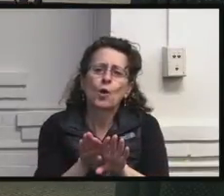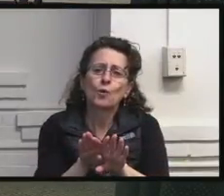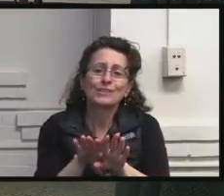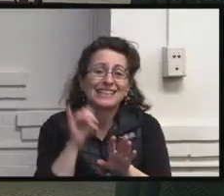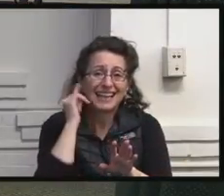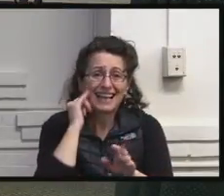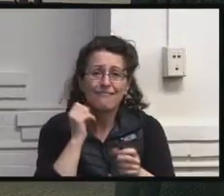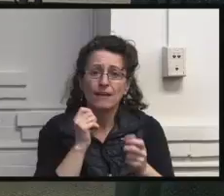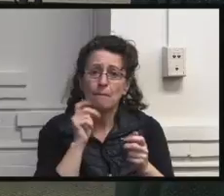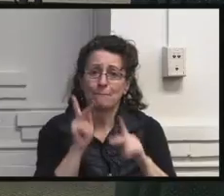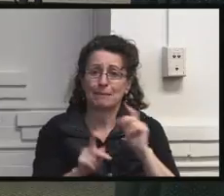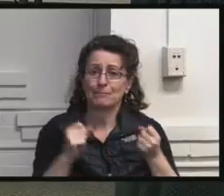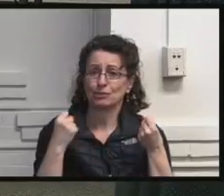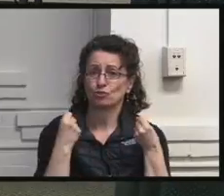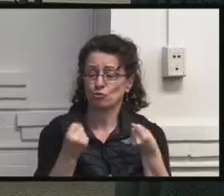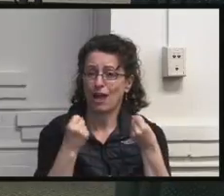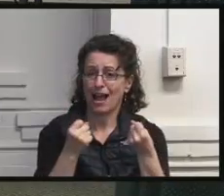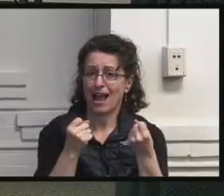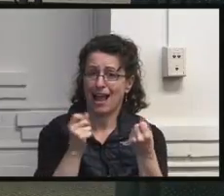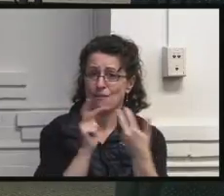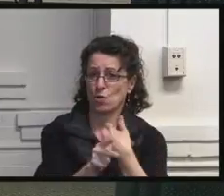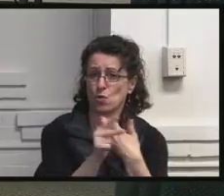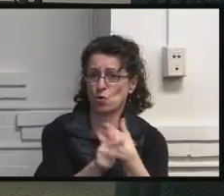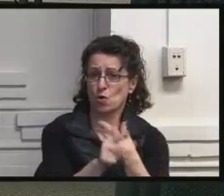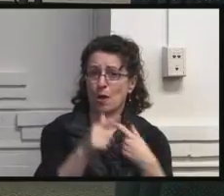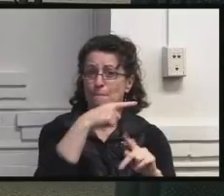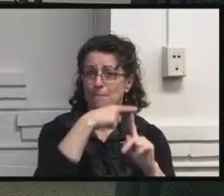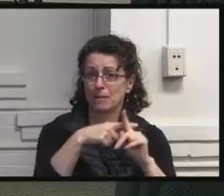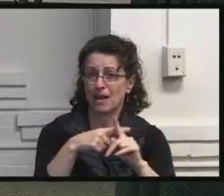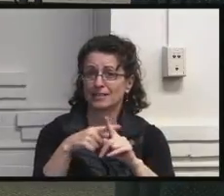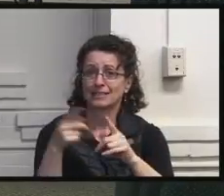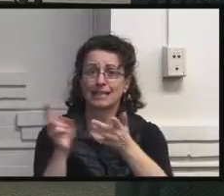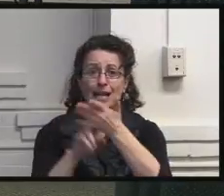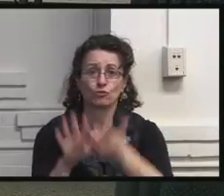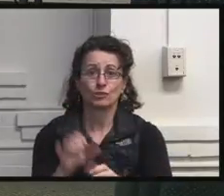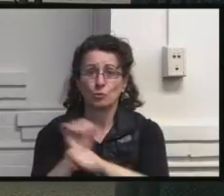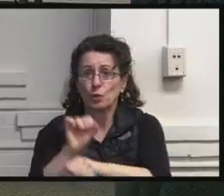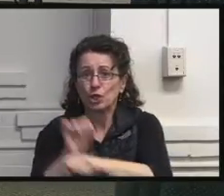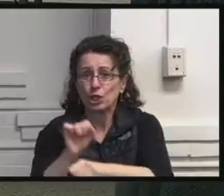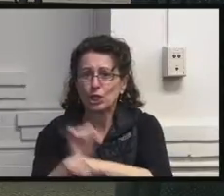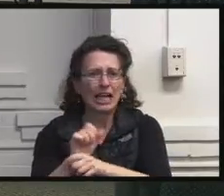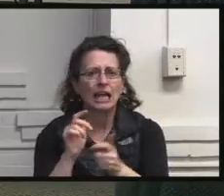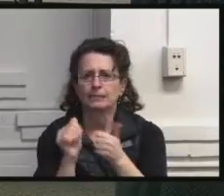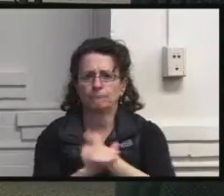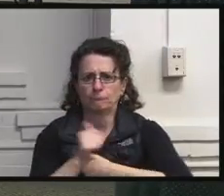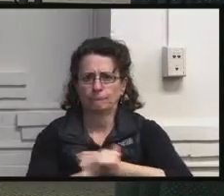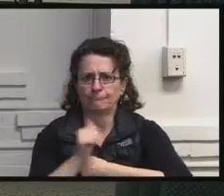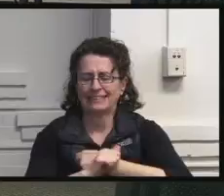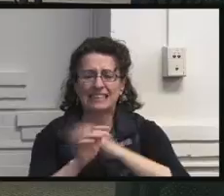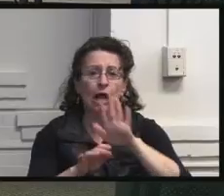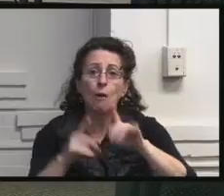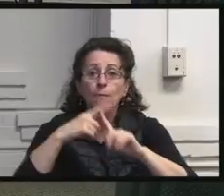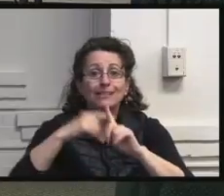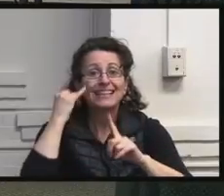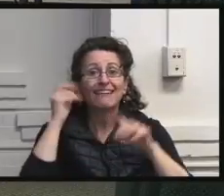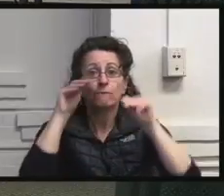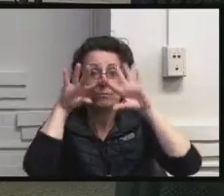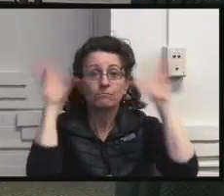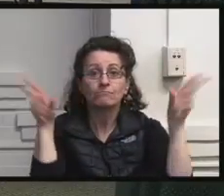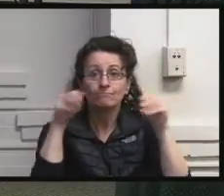if we did phase construction, is just going to be a huge safety issue. Plus, it is really narrow, so it doesn't really allow us the width that we need for emergency vehicles, for